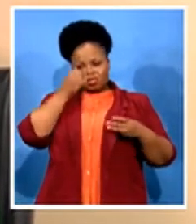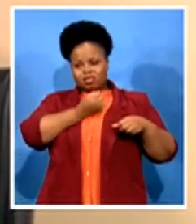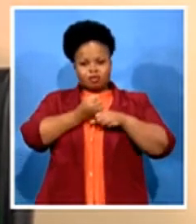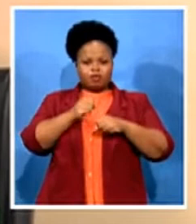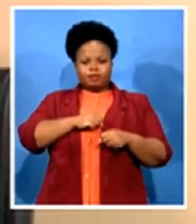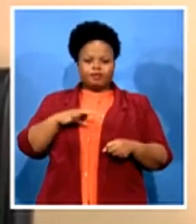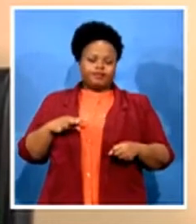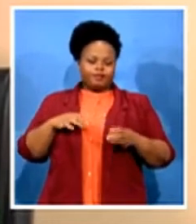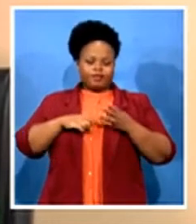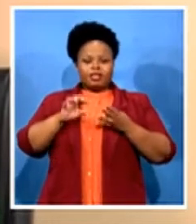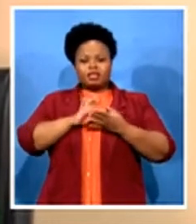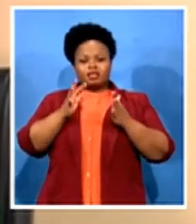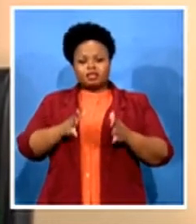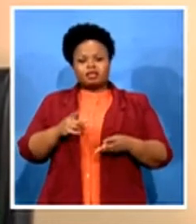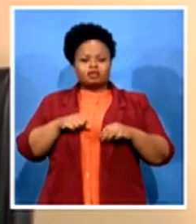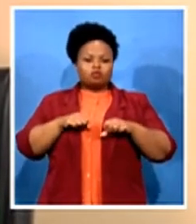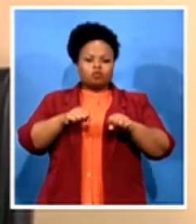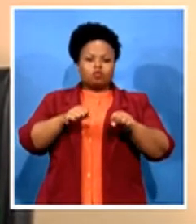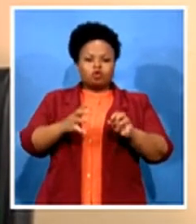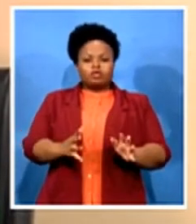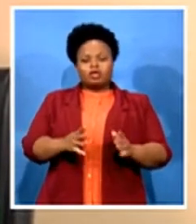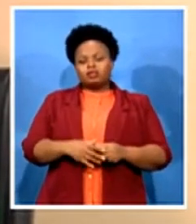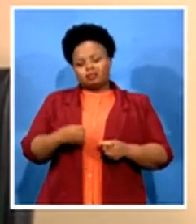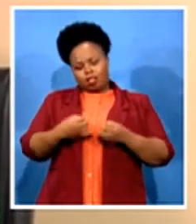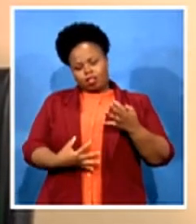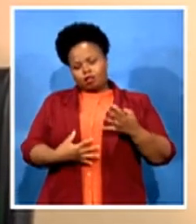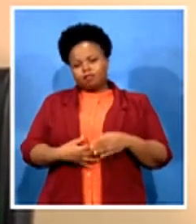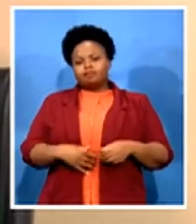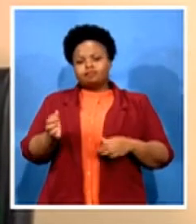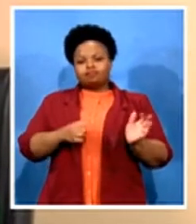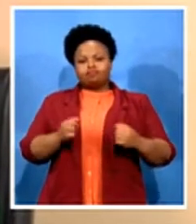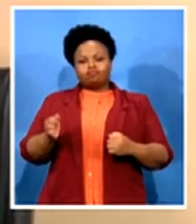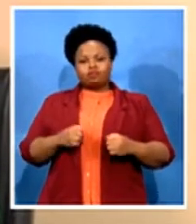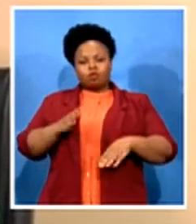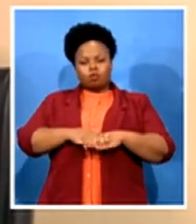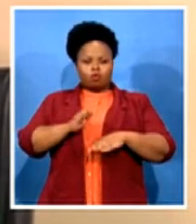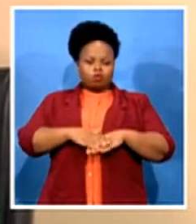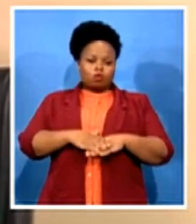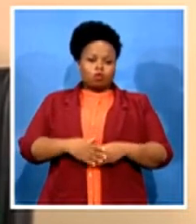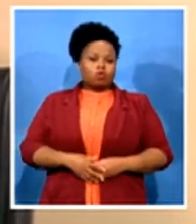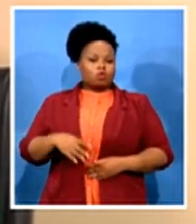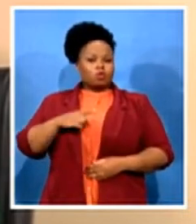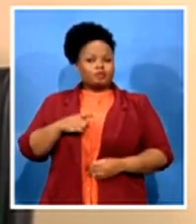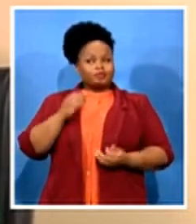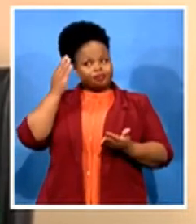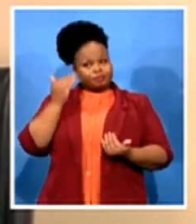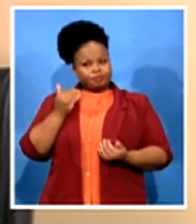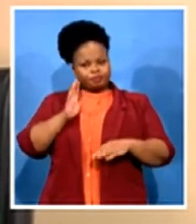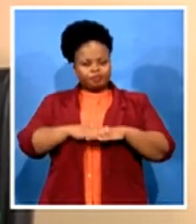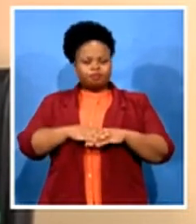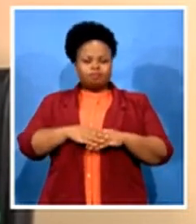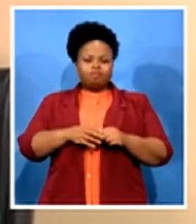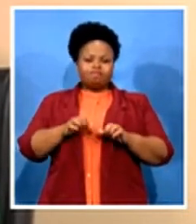forth. And that is all done in anticipation of the bigger surge, as the MEC have just